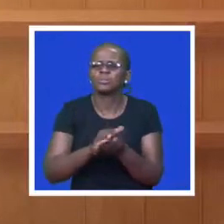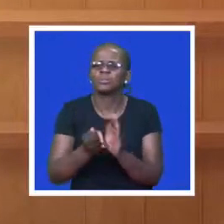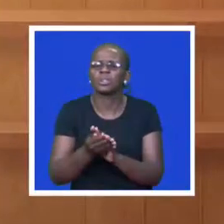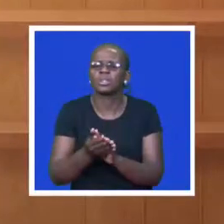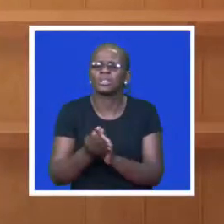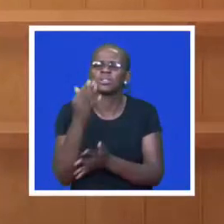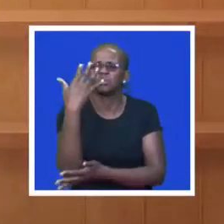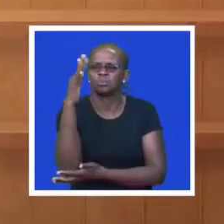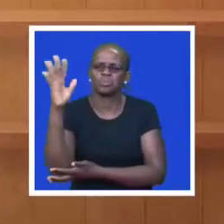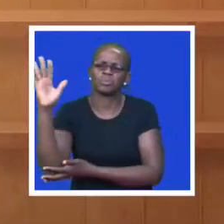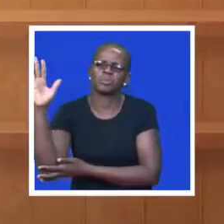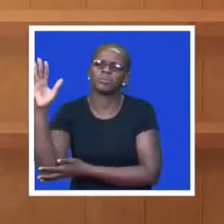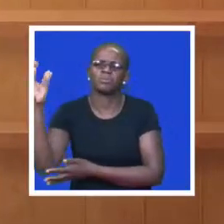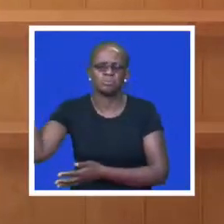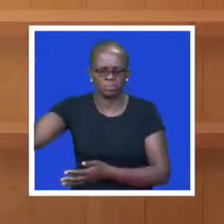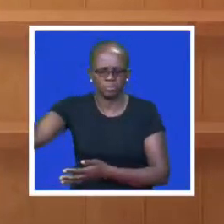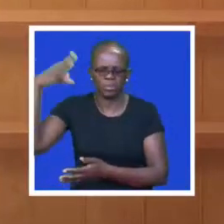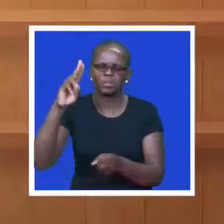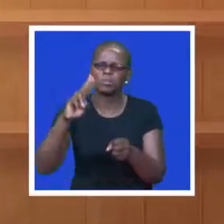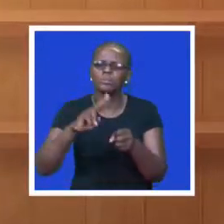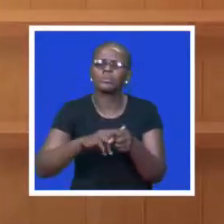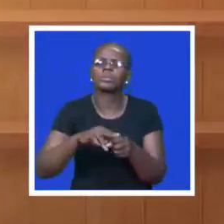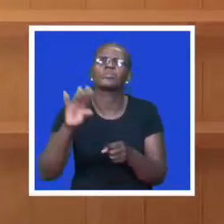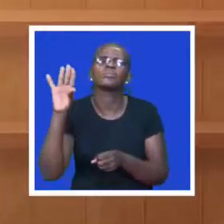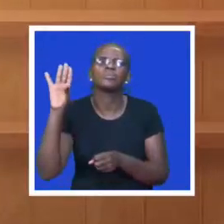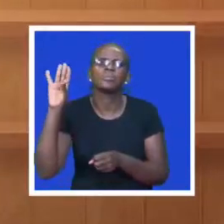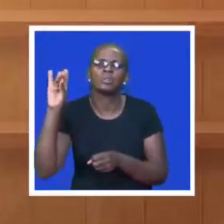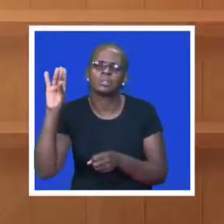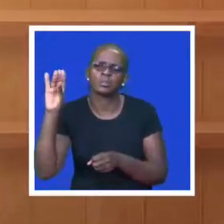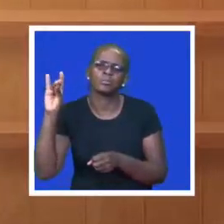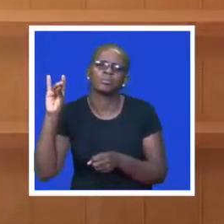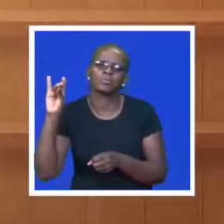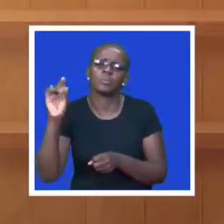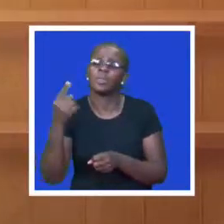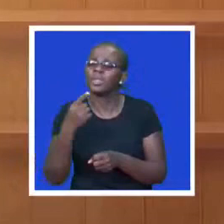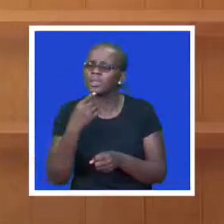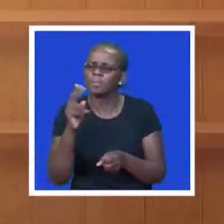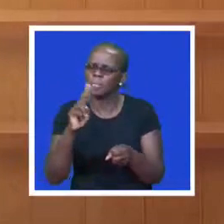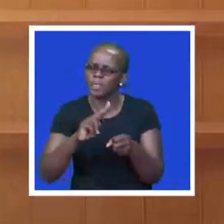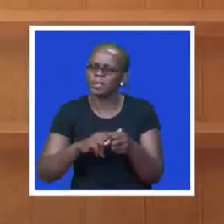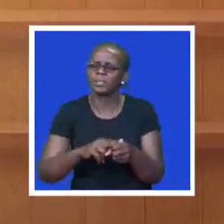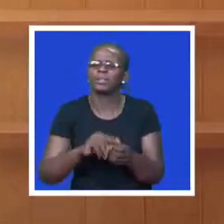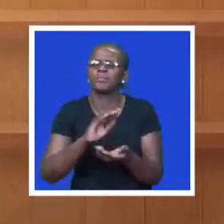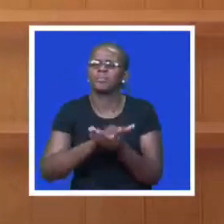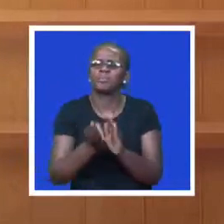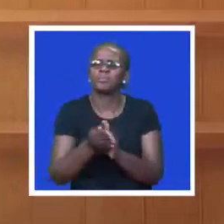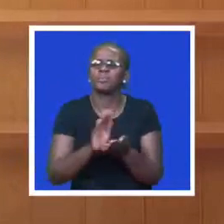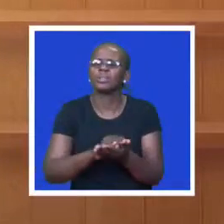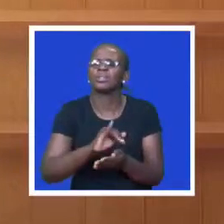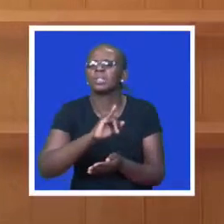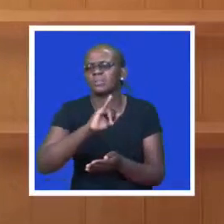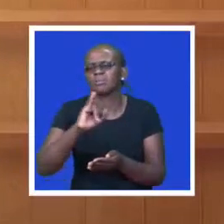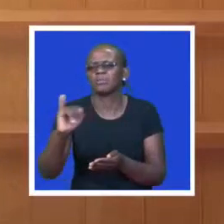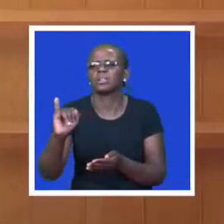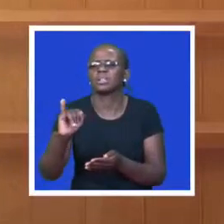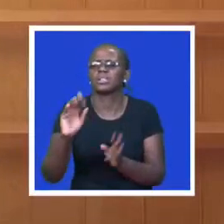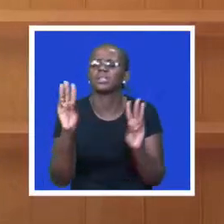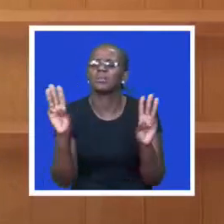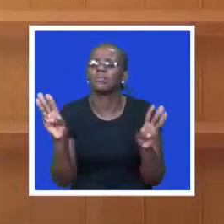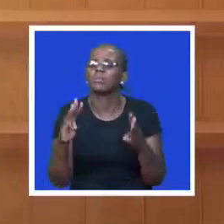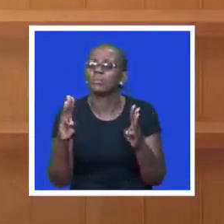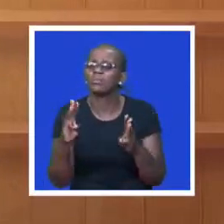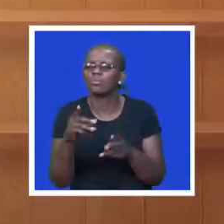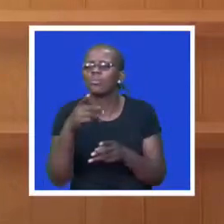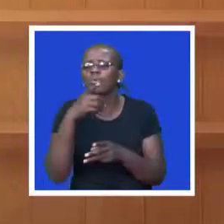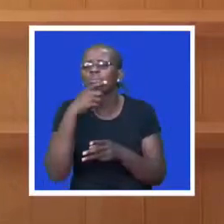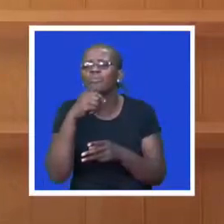sun. God created animals, and also God created the first humans. Who were those first humans that God created, dear